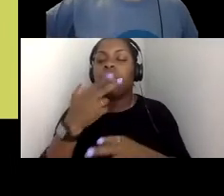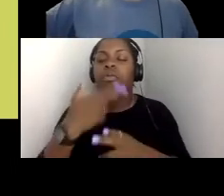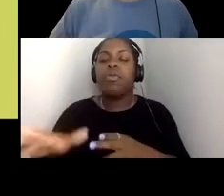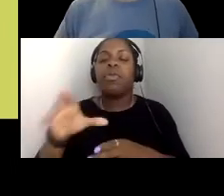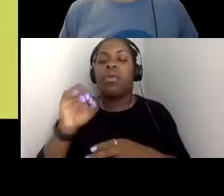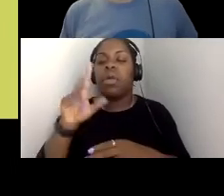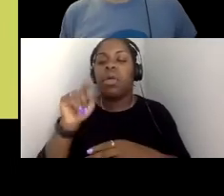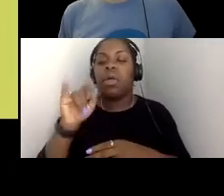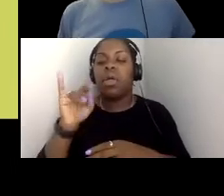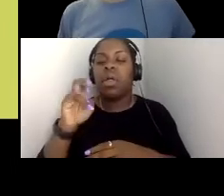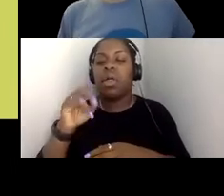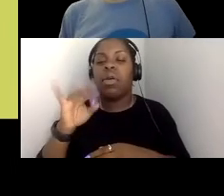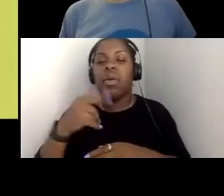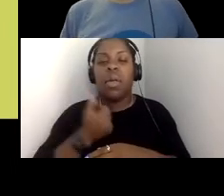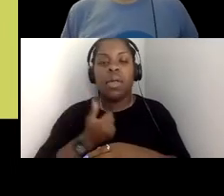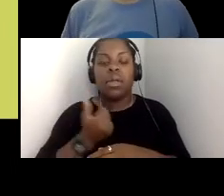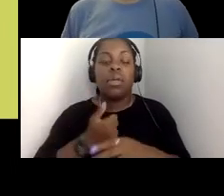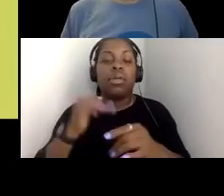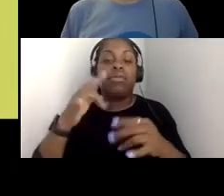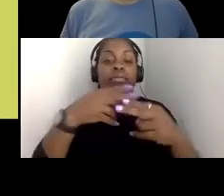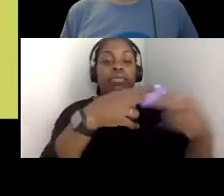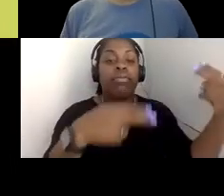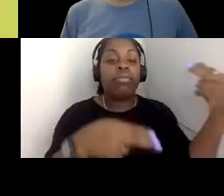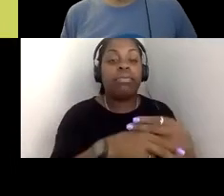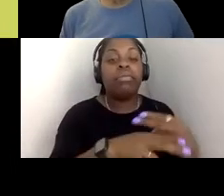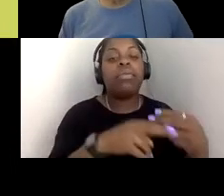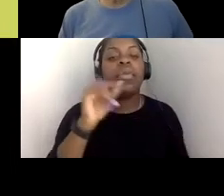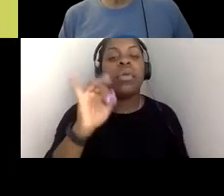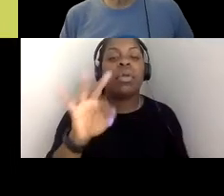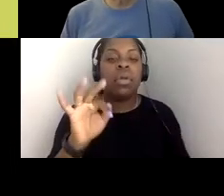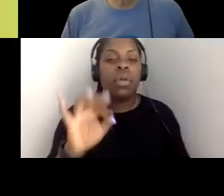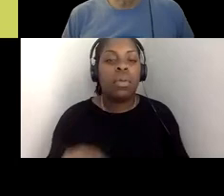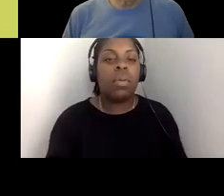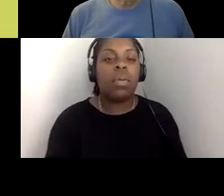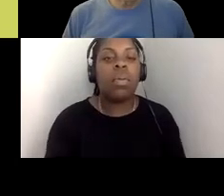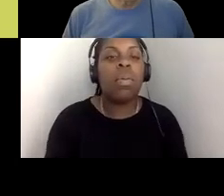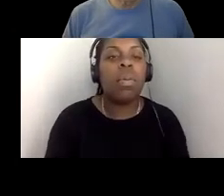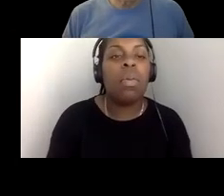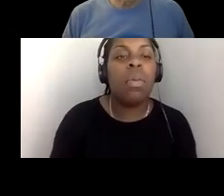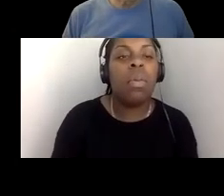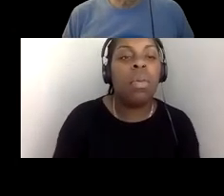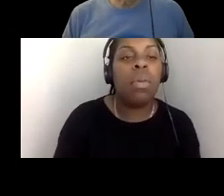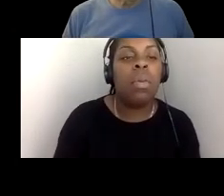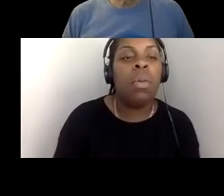next slide to look at the aims of this event.